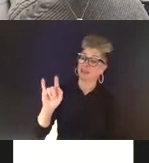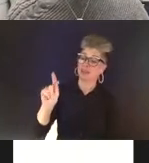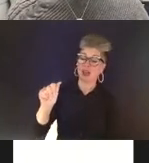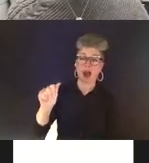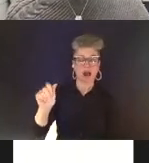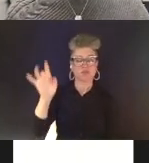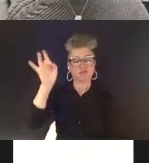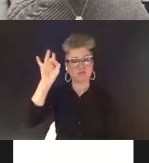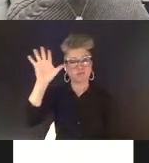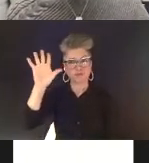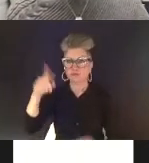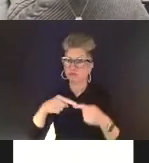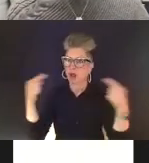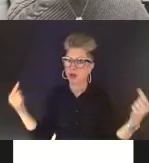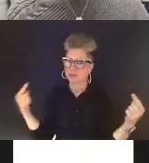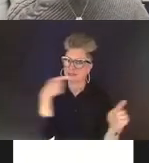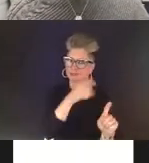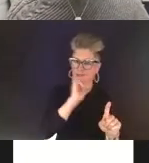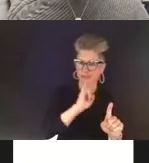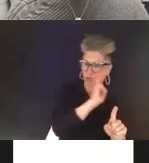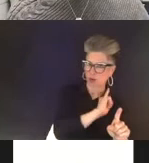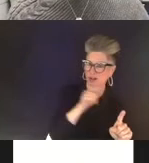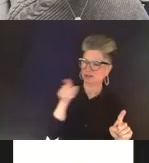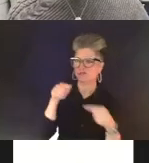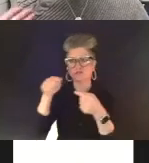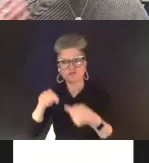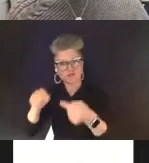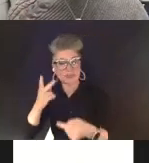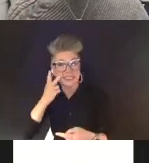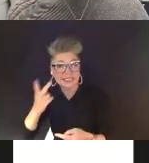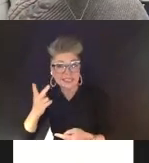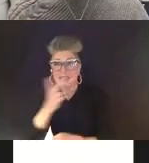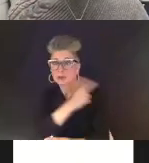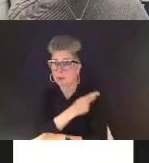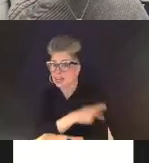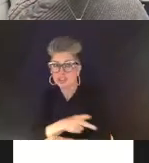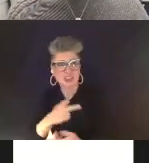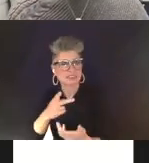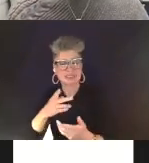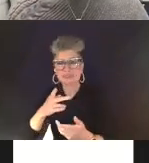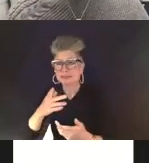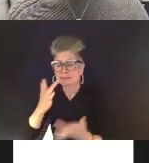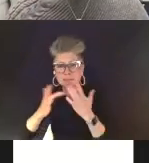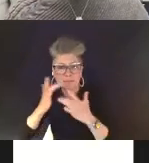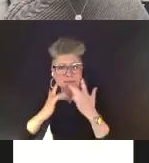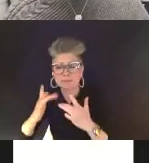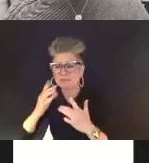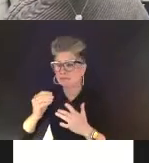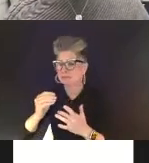from India that the hospitals are struggling with seeing patients, with actually getting oxygen for patients who are